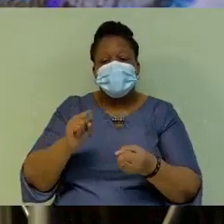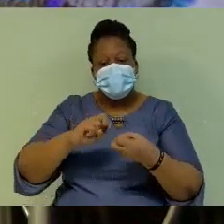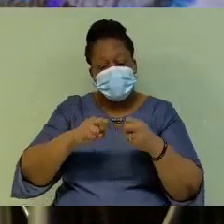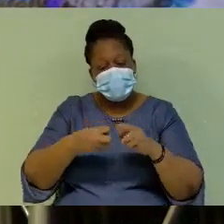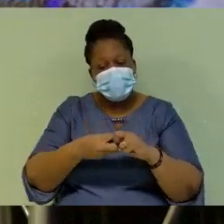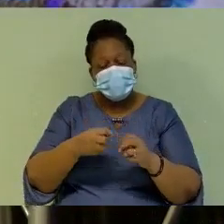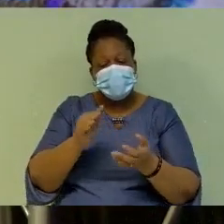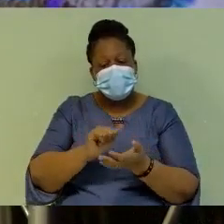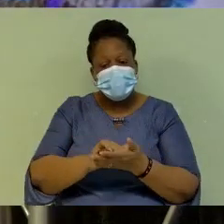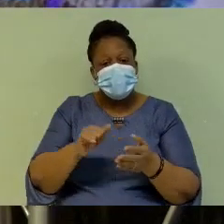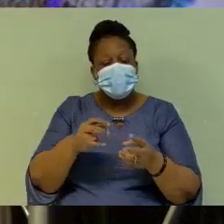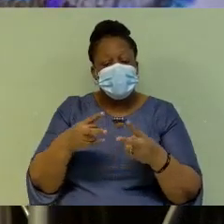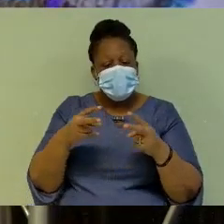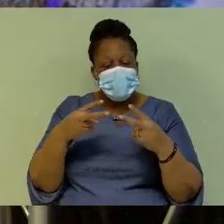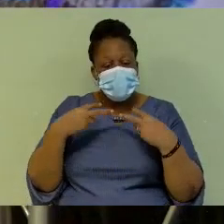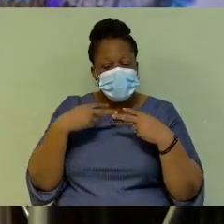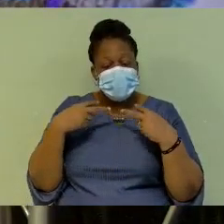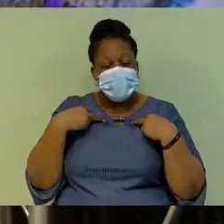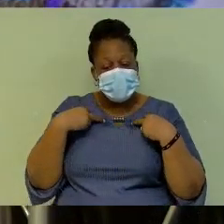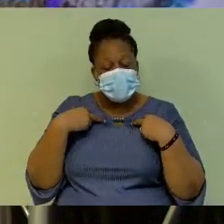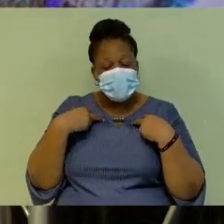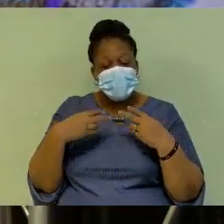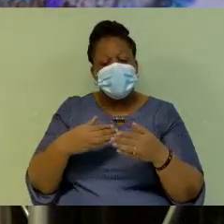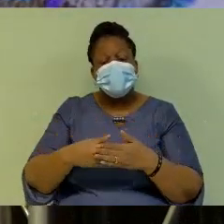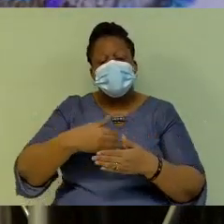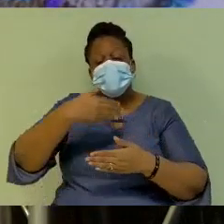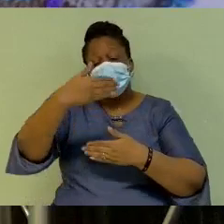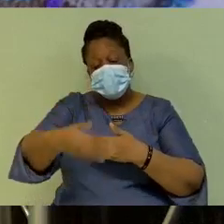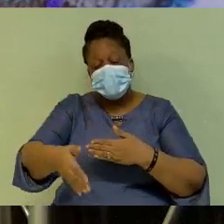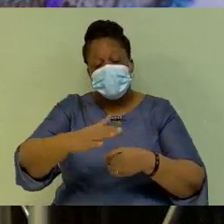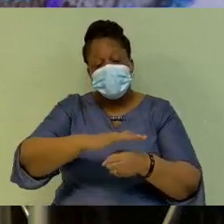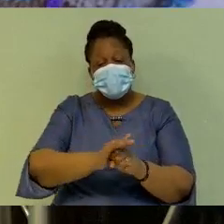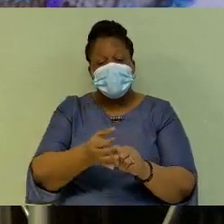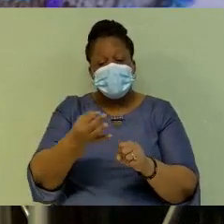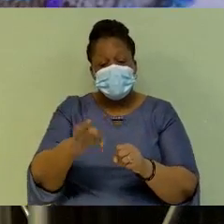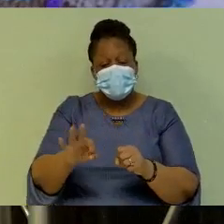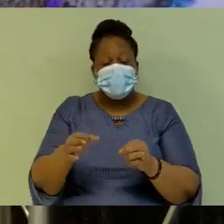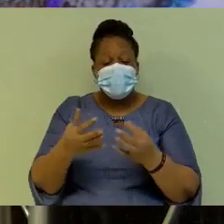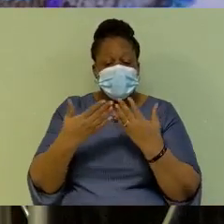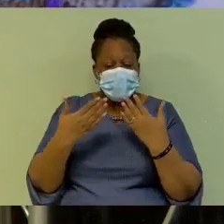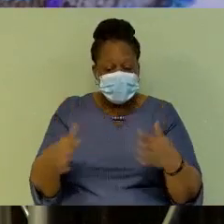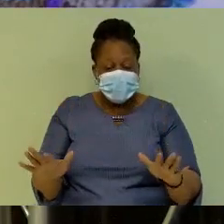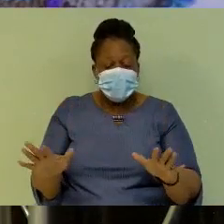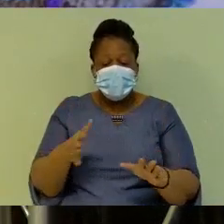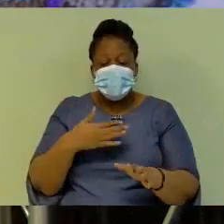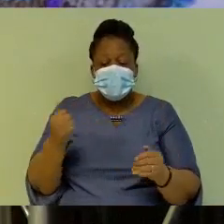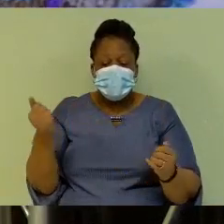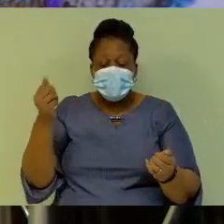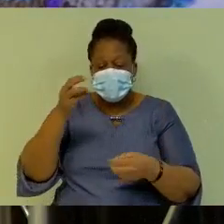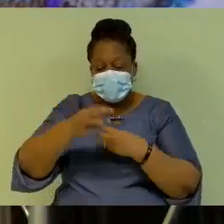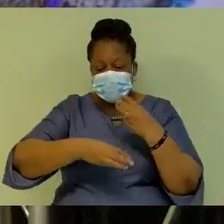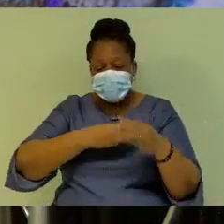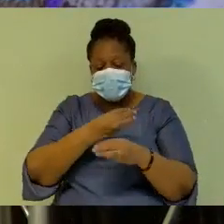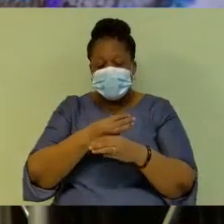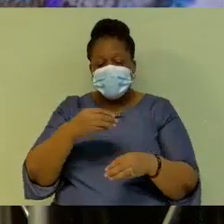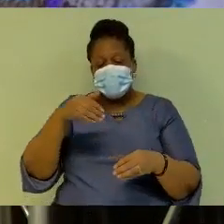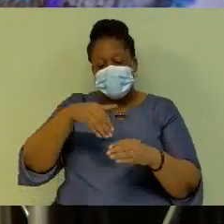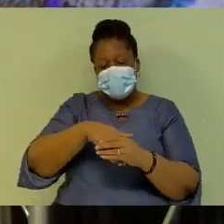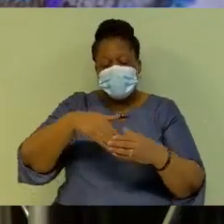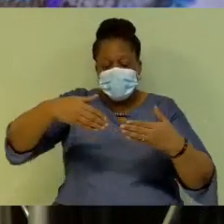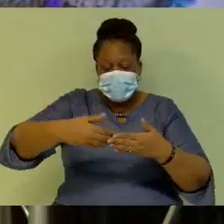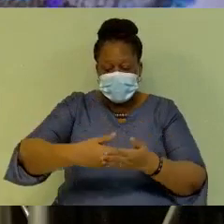large, even after the COVID-19 pandemic is over and the world settles into a new normal that is nebulous at